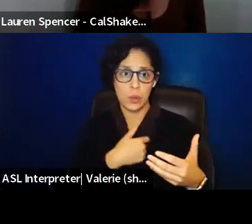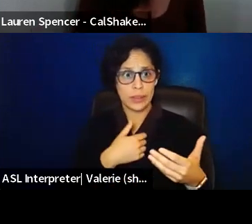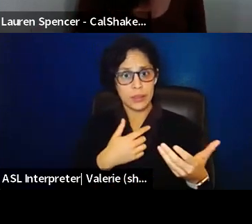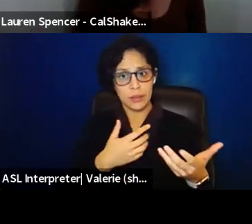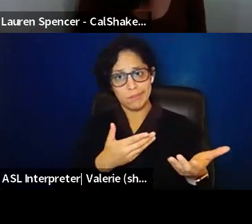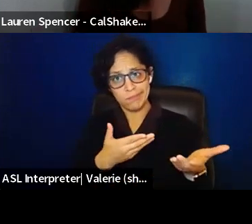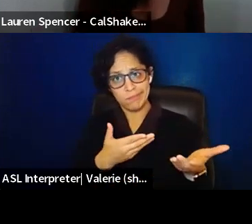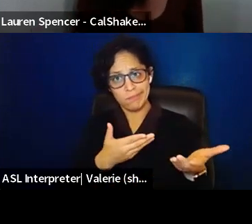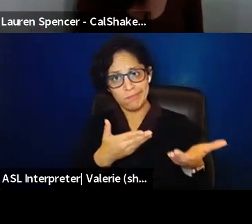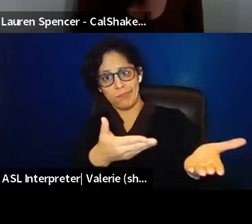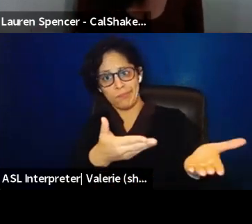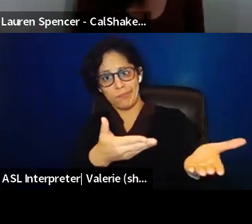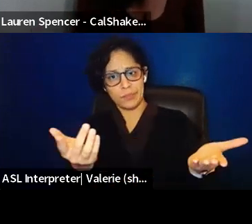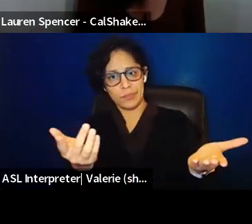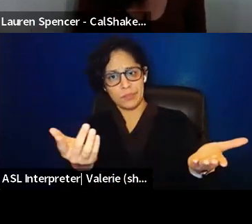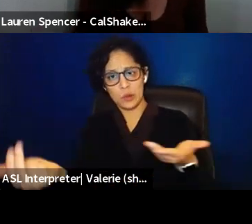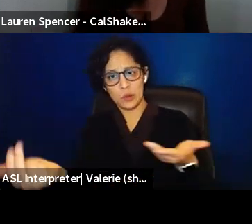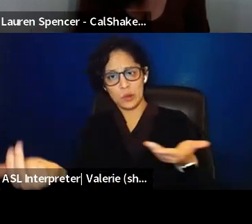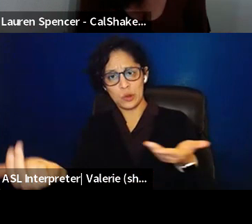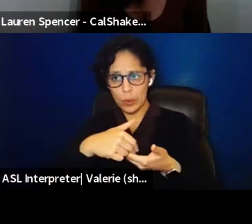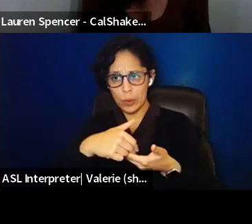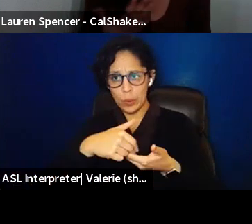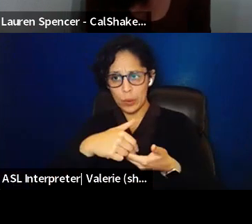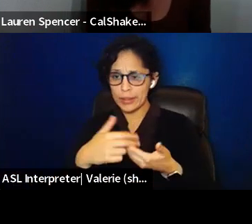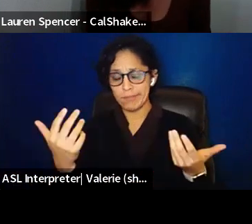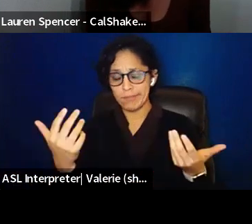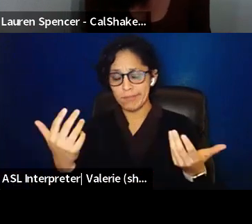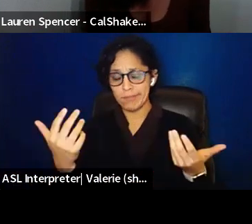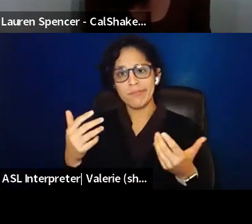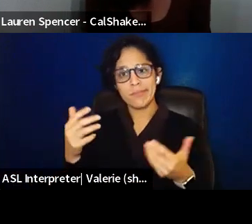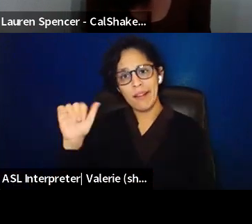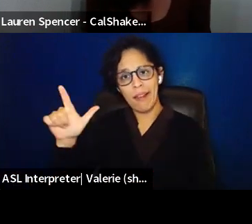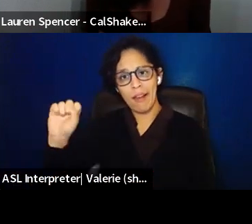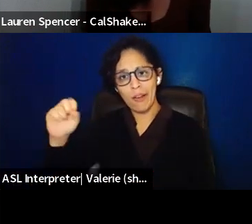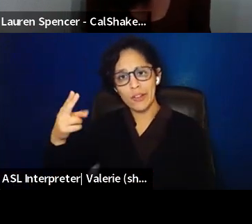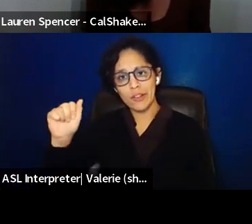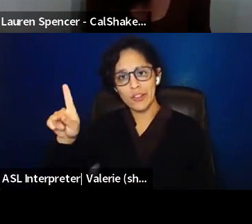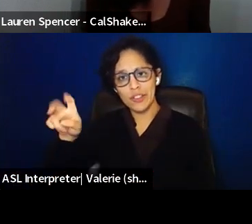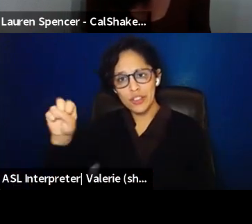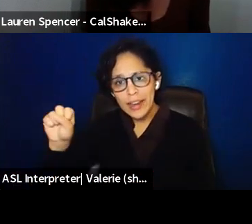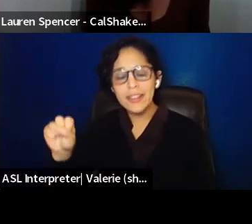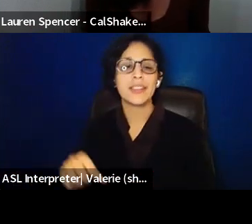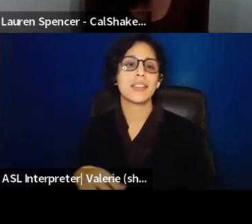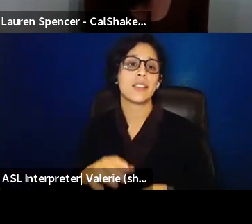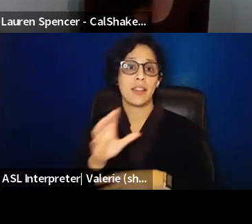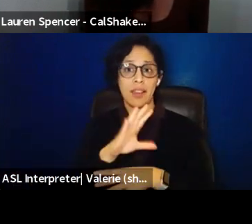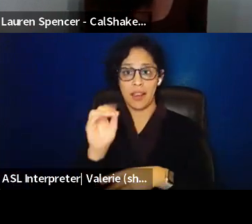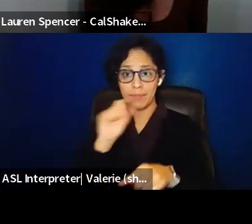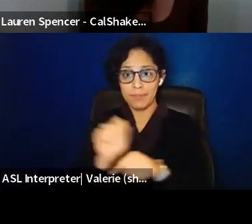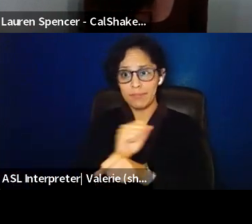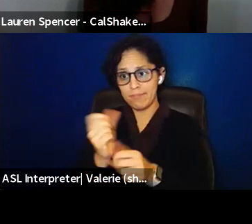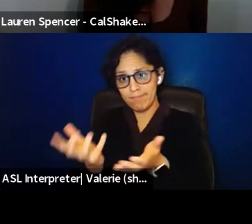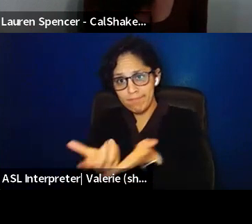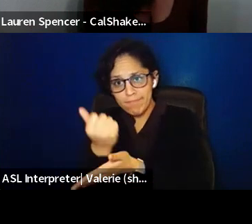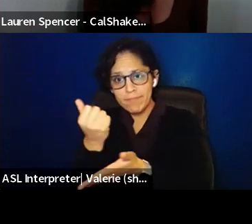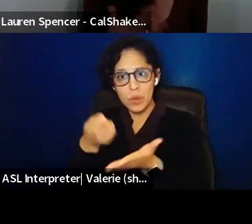to come and be a part of CalShakes, to bring what we had to the table and to also take advantage of the